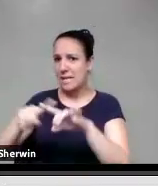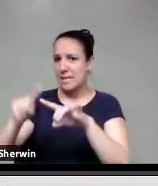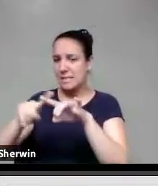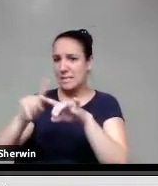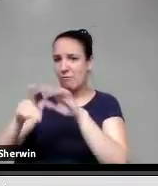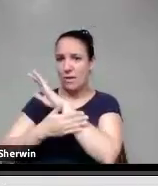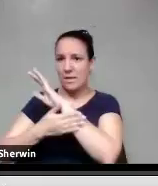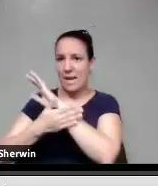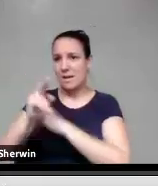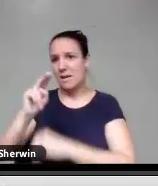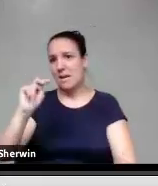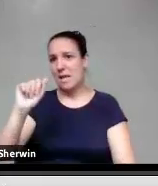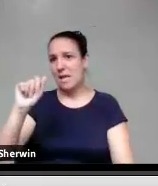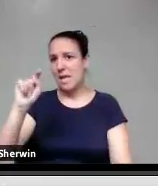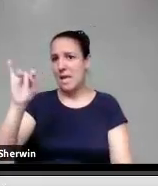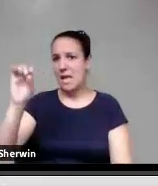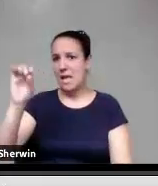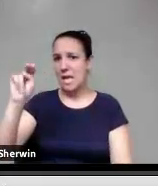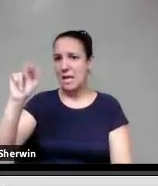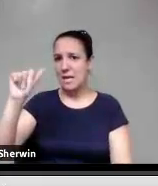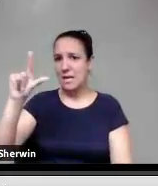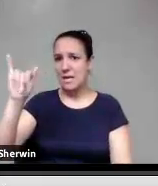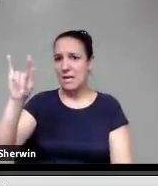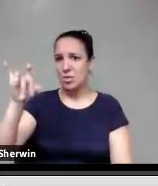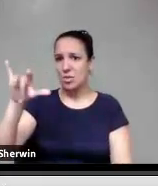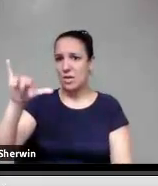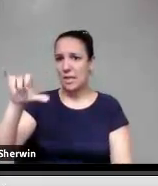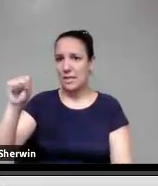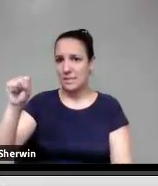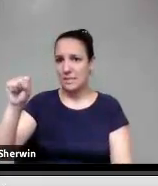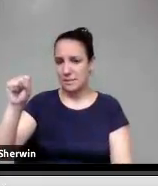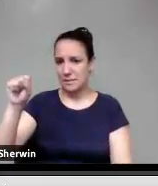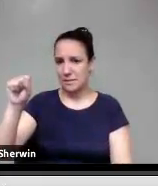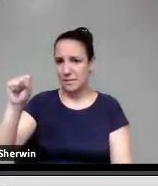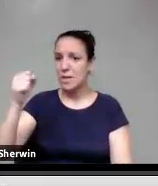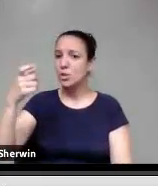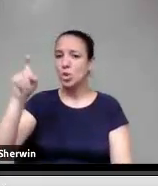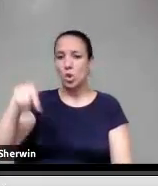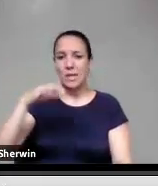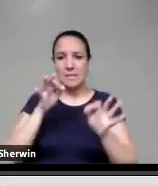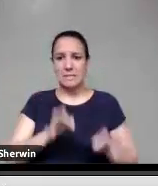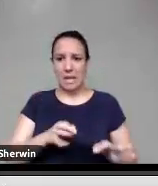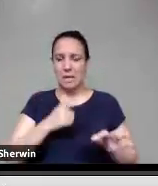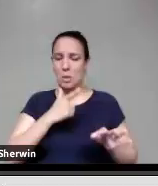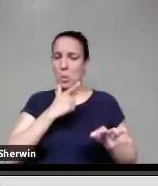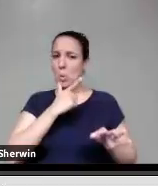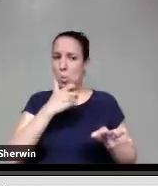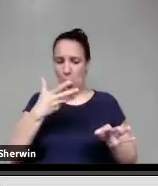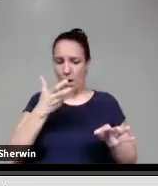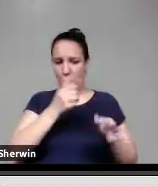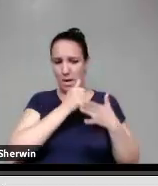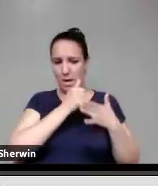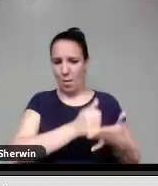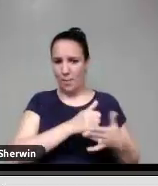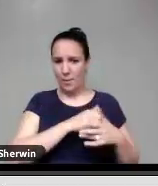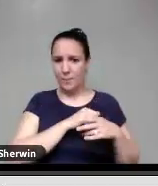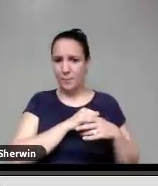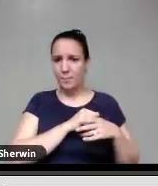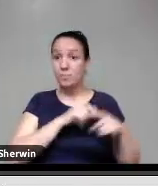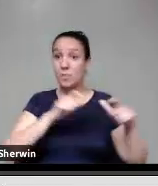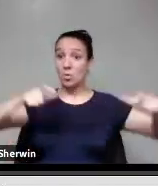your target audience in your own mind as you're thinking about who you need to reach out to. Now that doesn't mean it has to be a